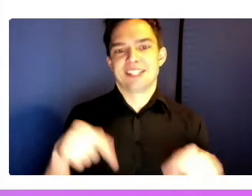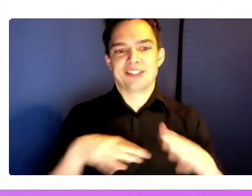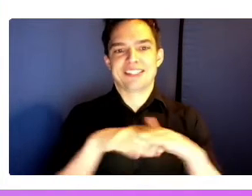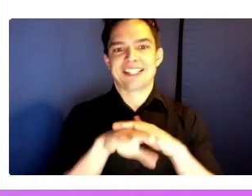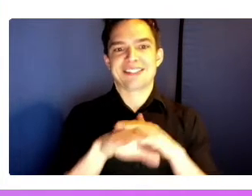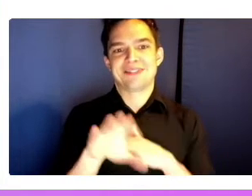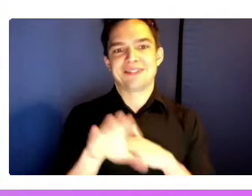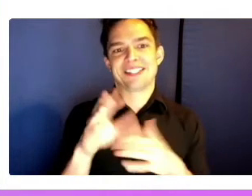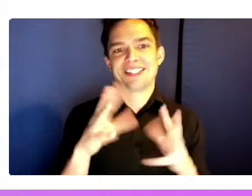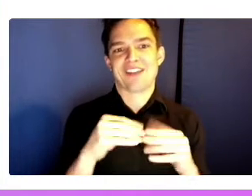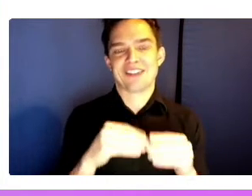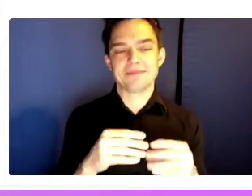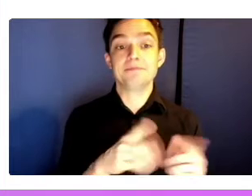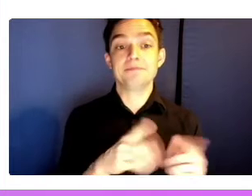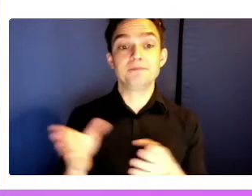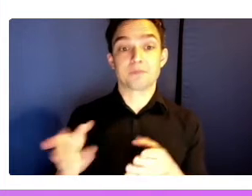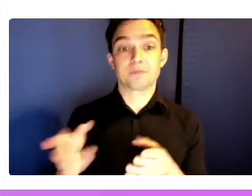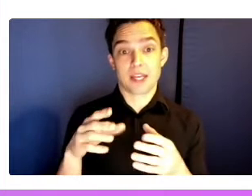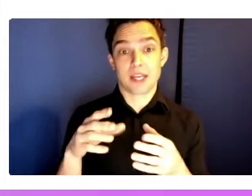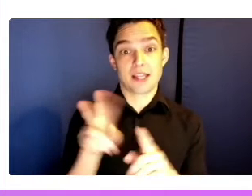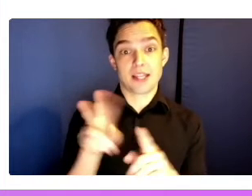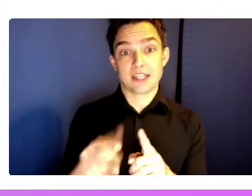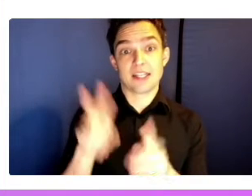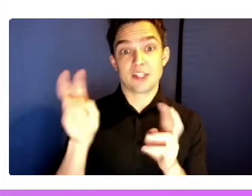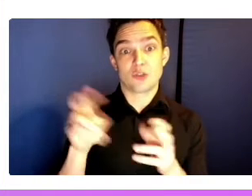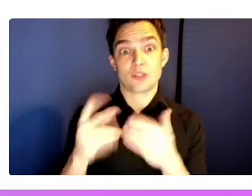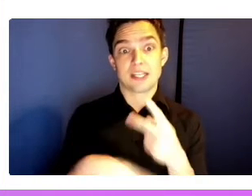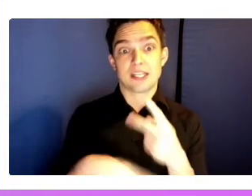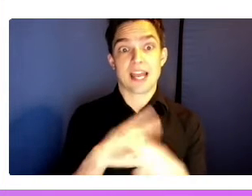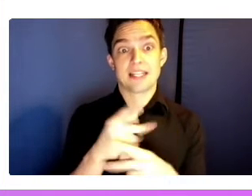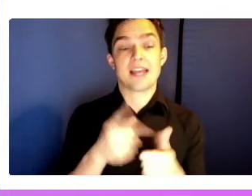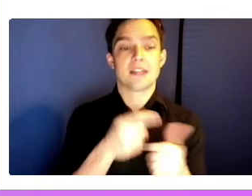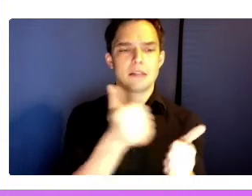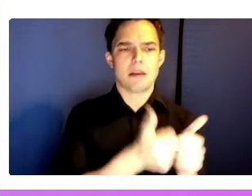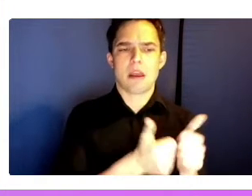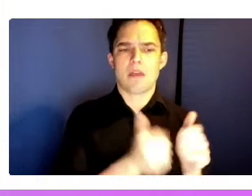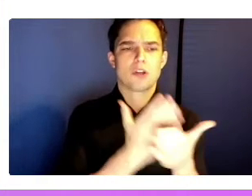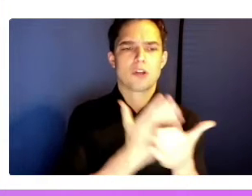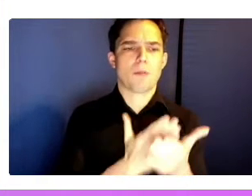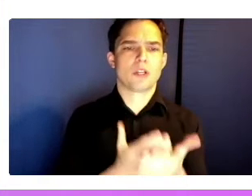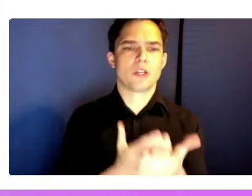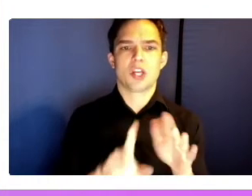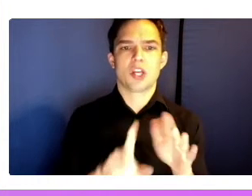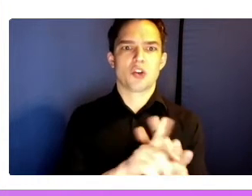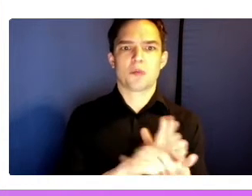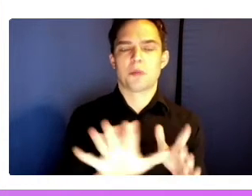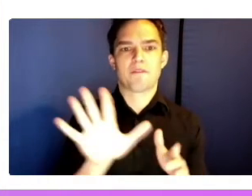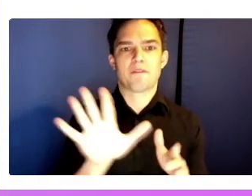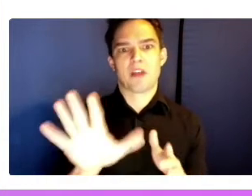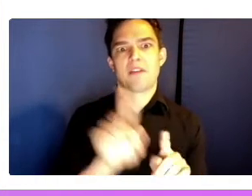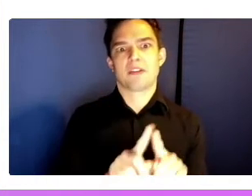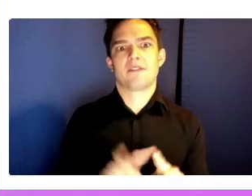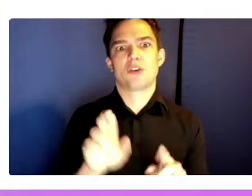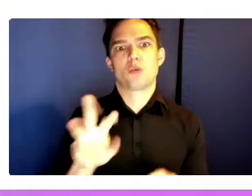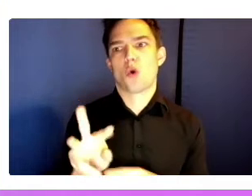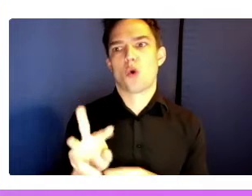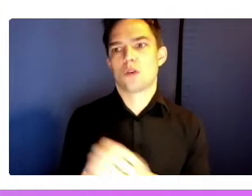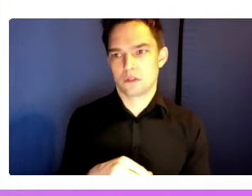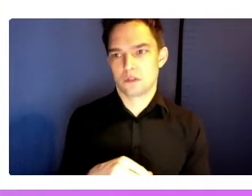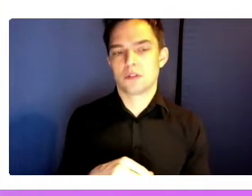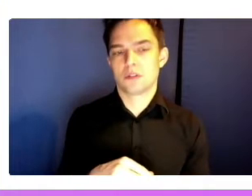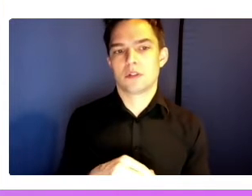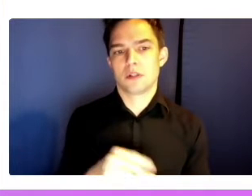I did that to the issue types, and then every component it was showing up in about 5 different rows, but I can